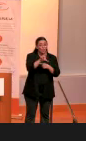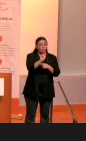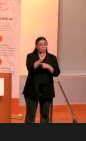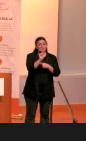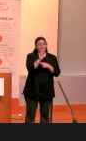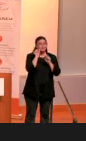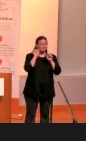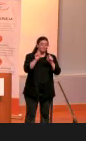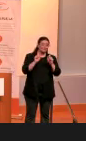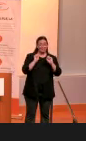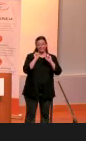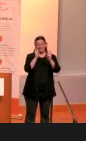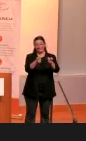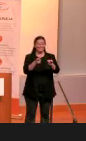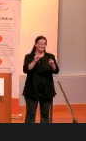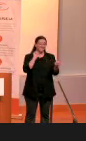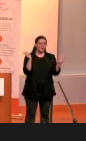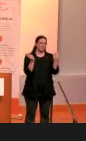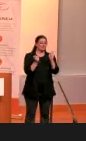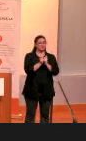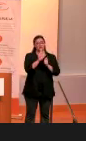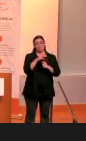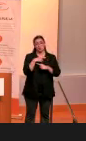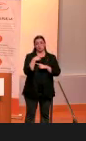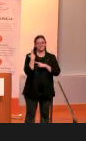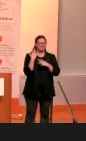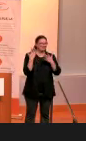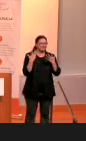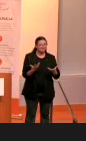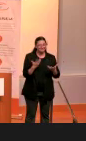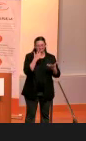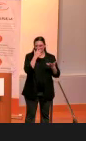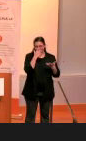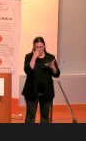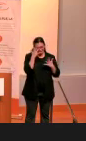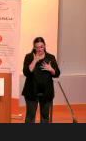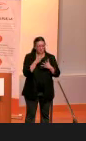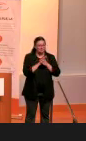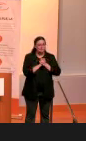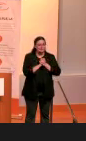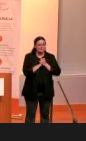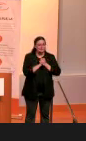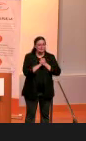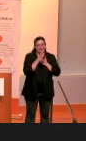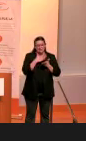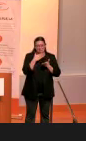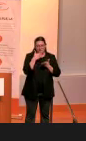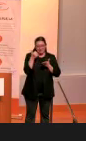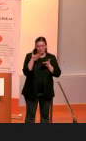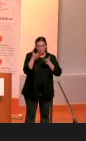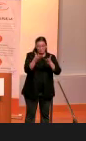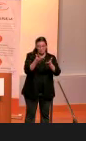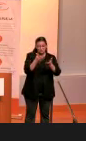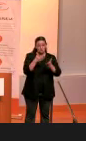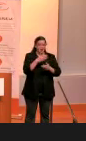do to change risk for heart disease. But right now, really, I think our best approach and what's recommended by the